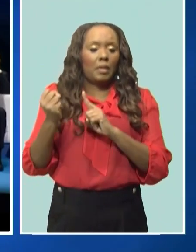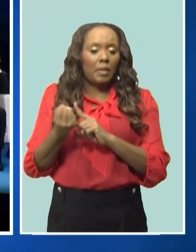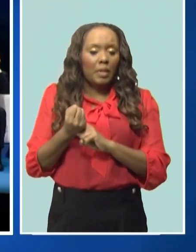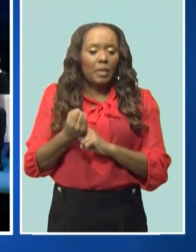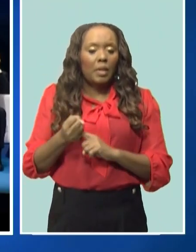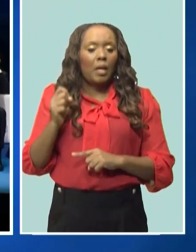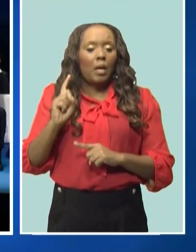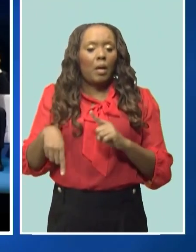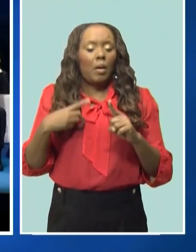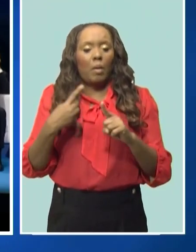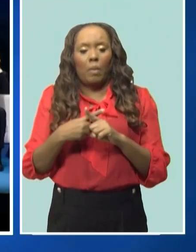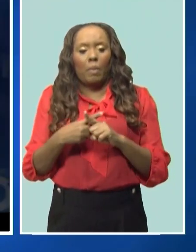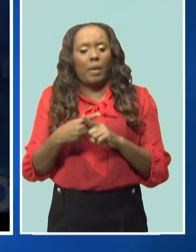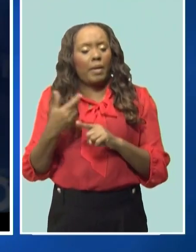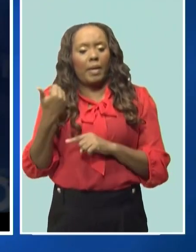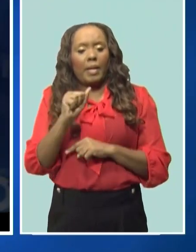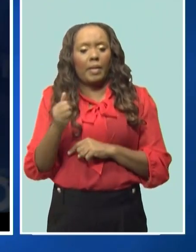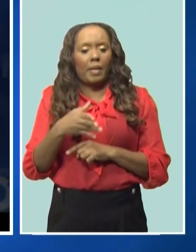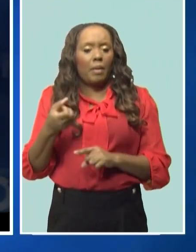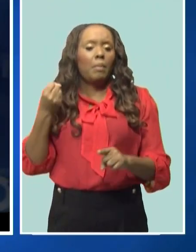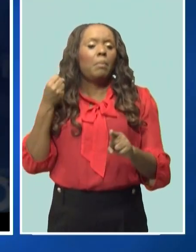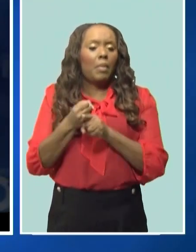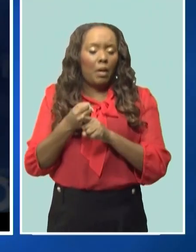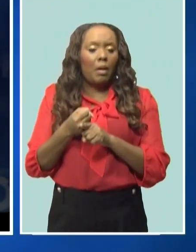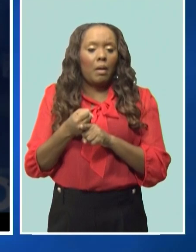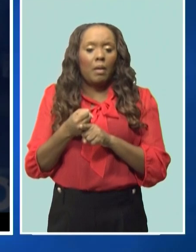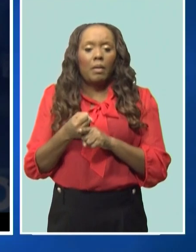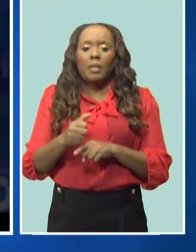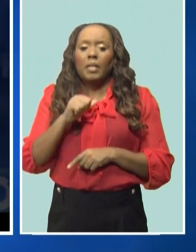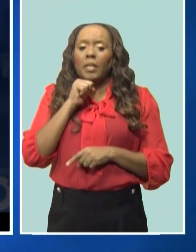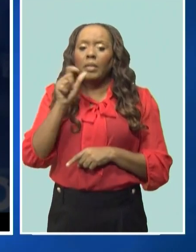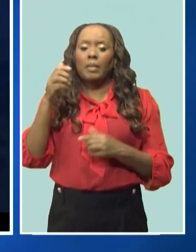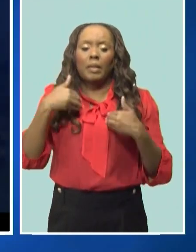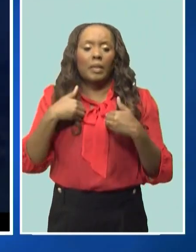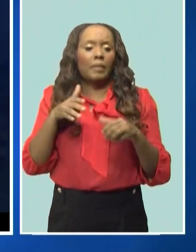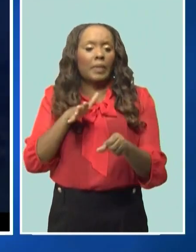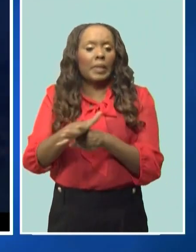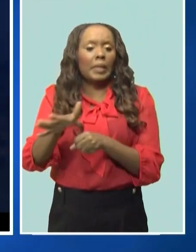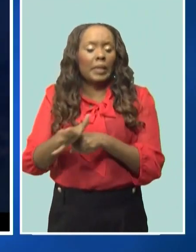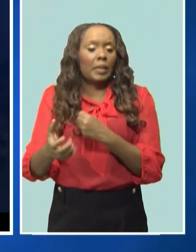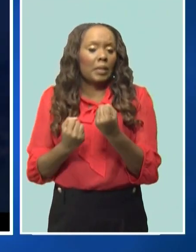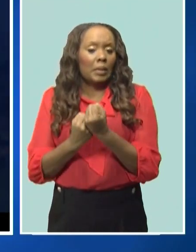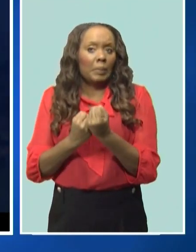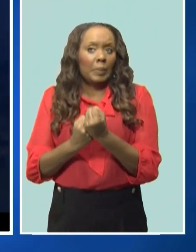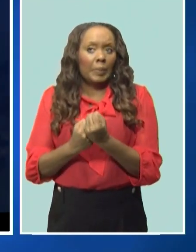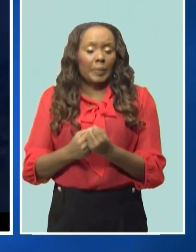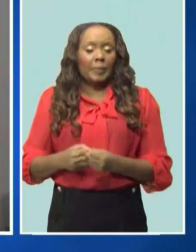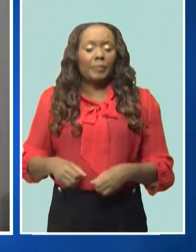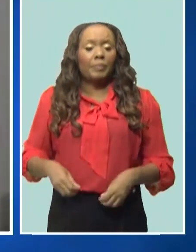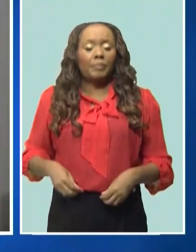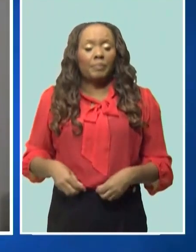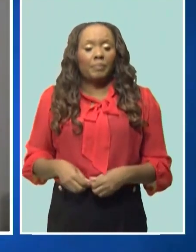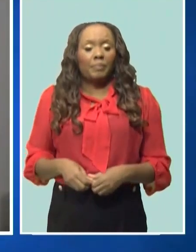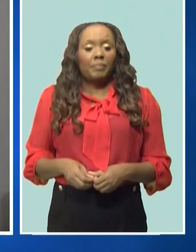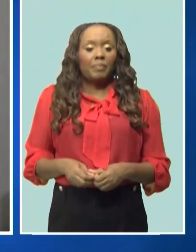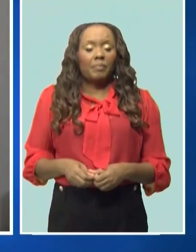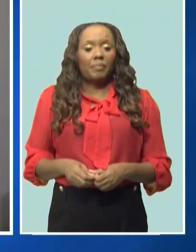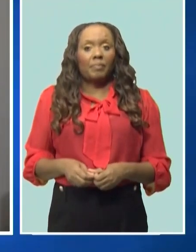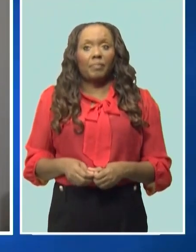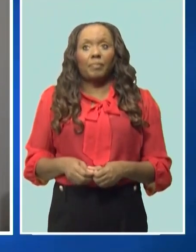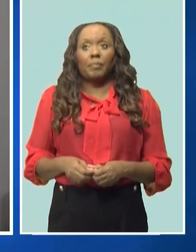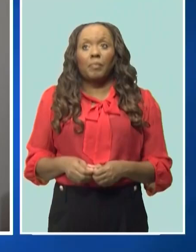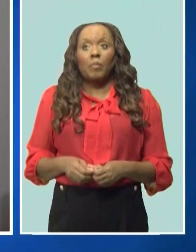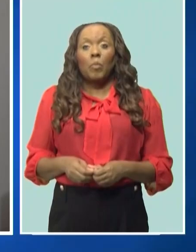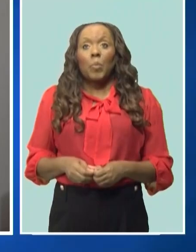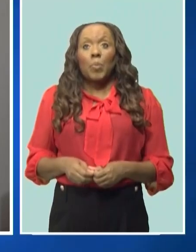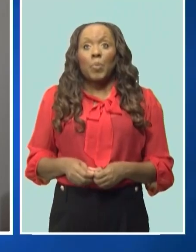states, has been dealt a difficult hand in dealing with inherent vulnerabilities. For some, we have no control over